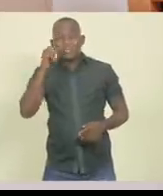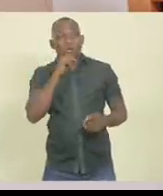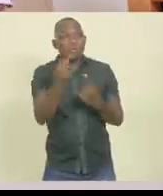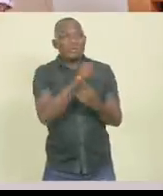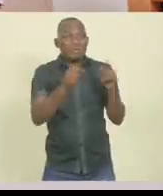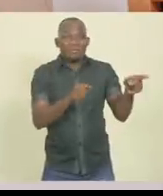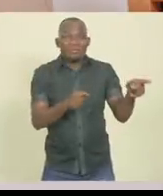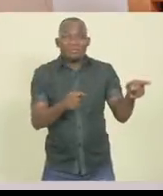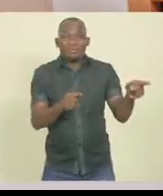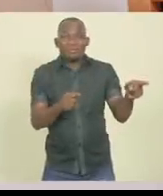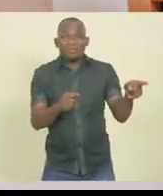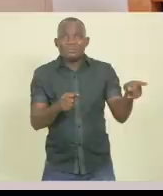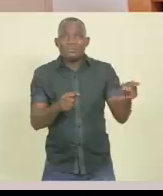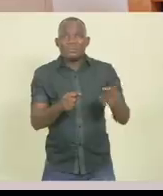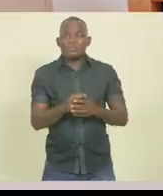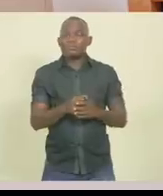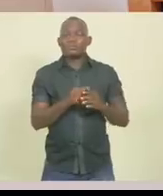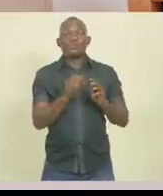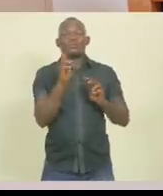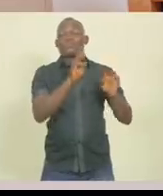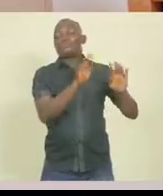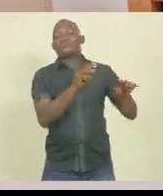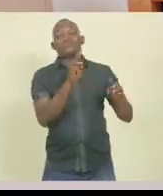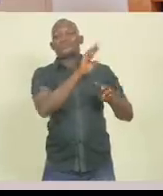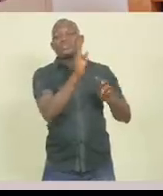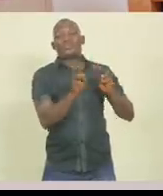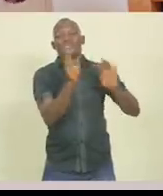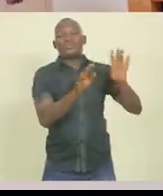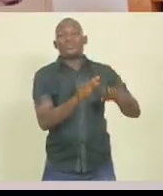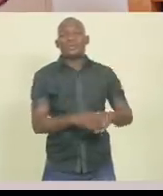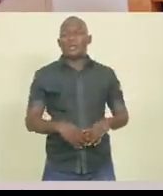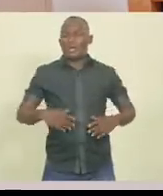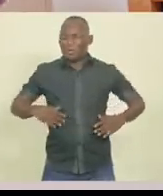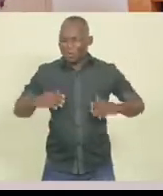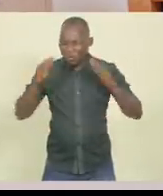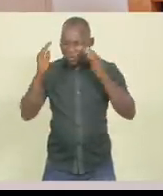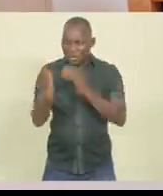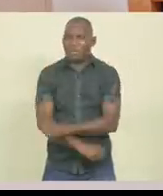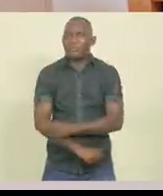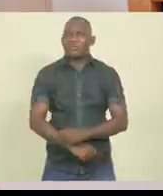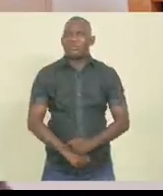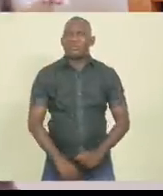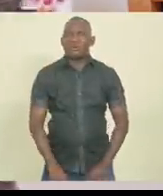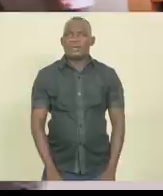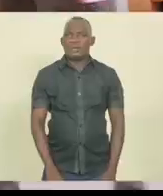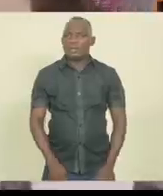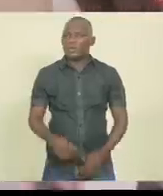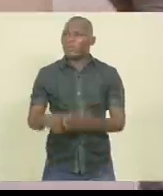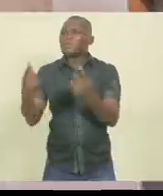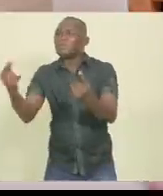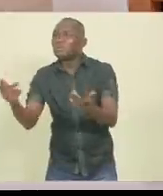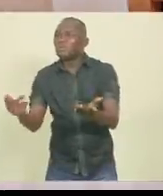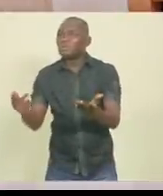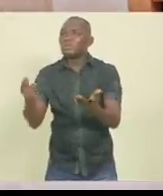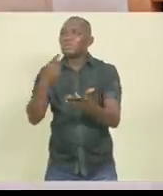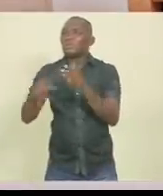stupid. Don't worry, don't worry. Oh my God, AC. What have you done?